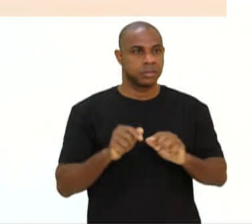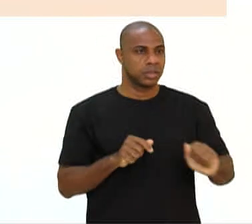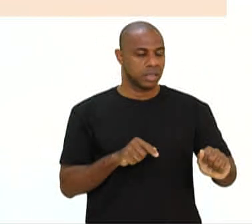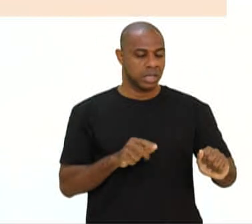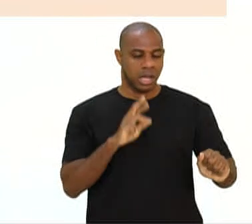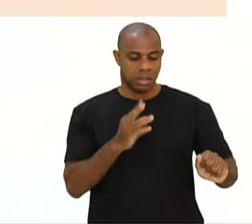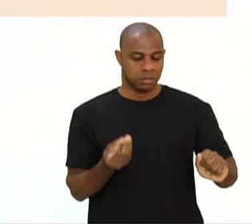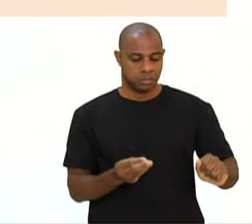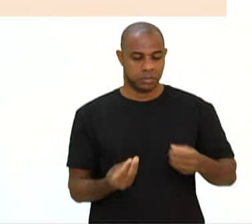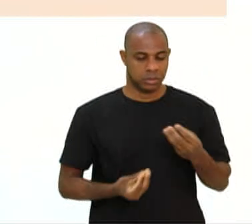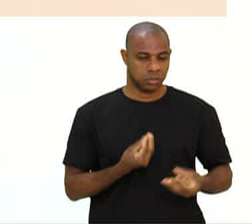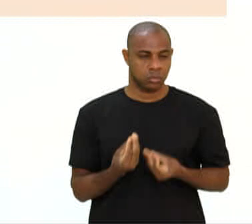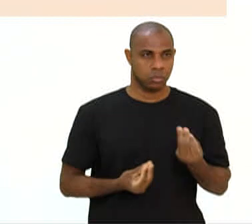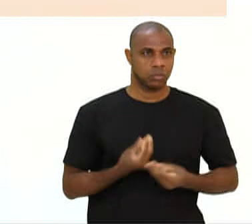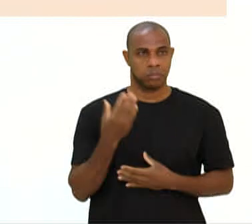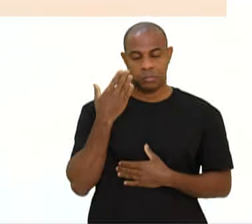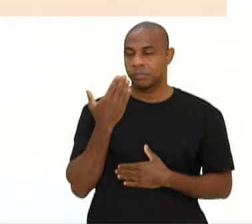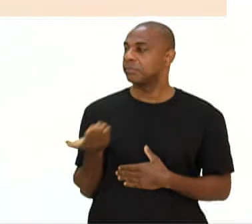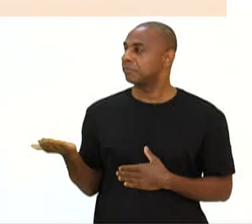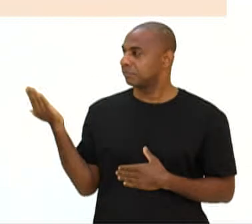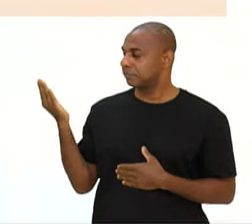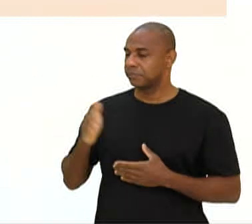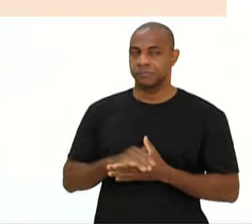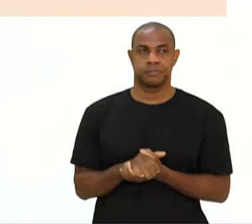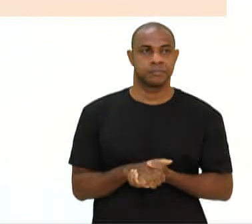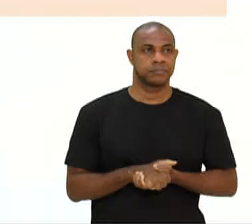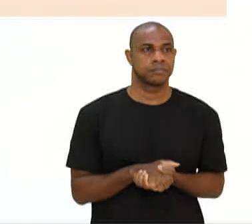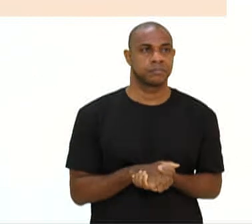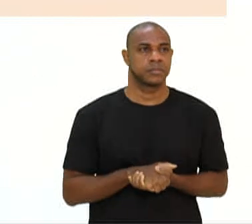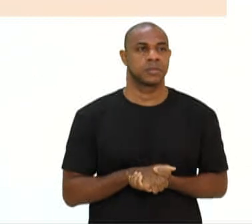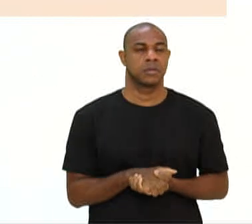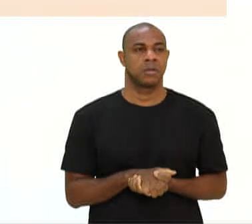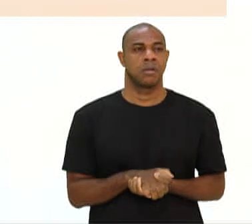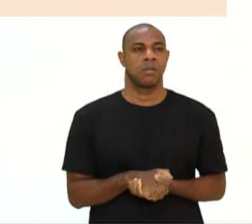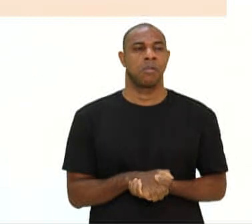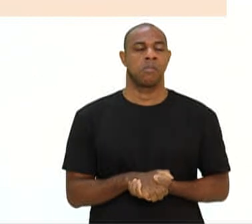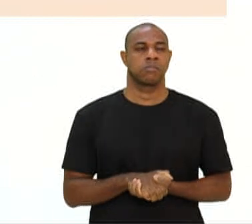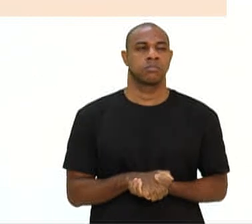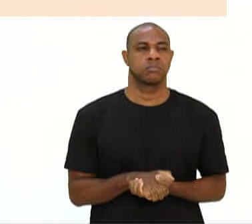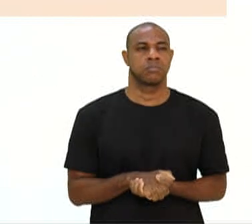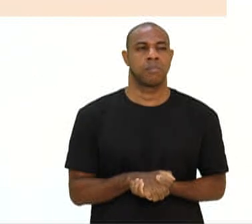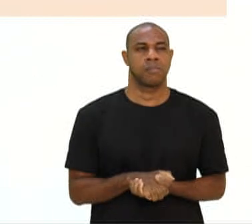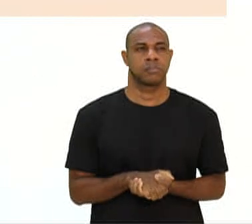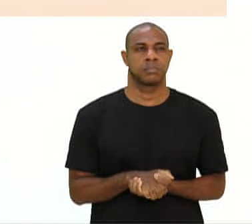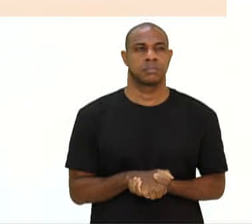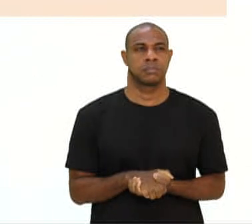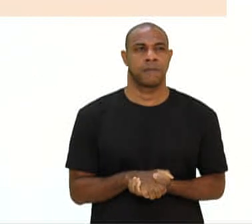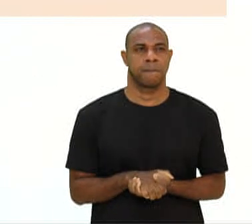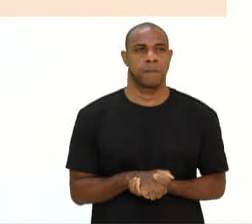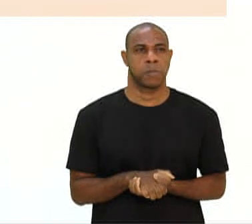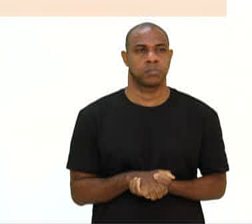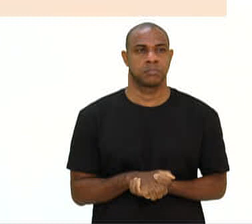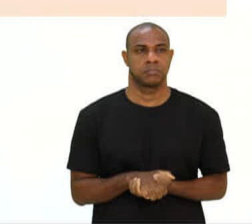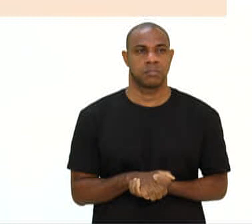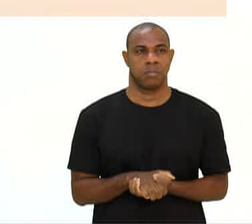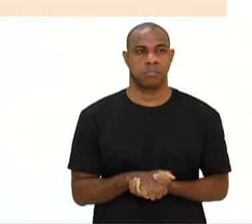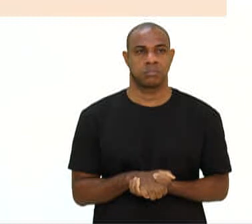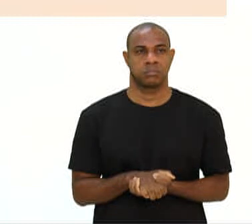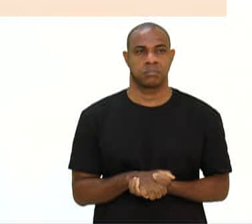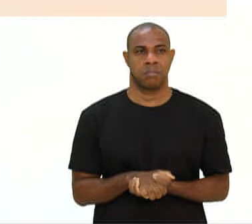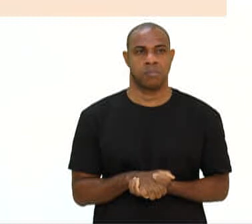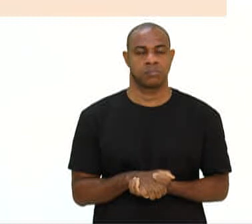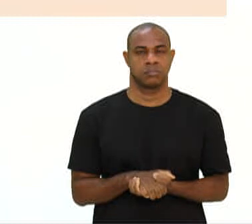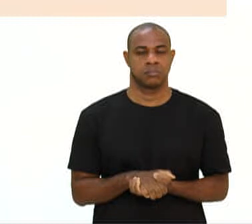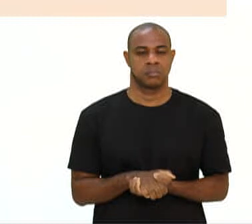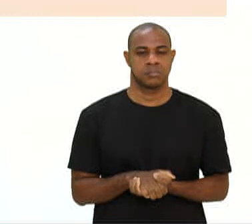and dishes indigenous to the Americans named turkey, potatoes, usually mashed, stuffing,